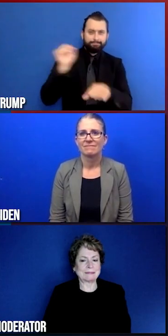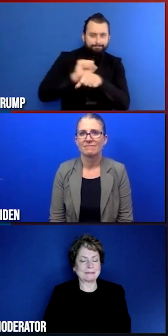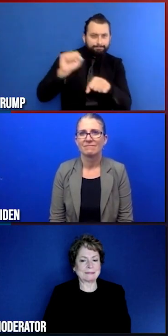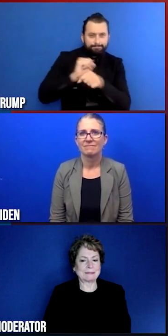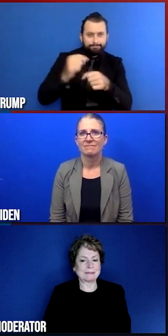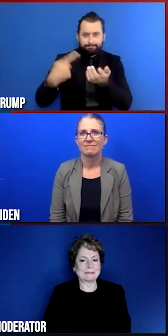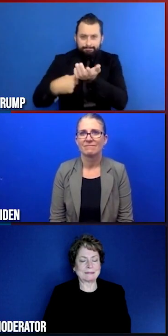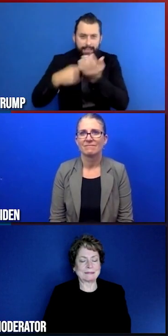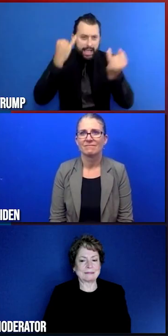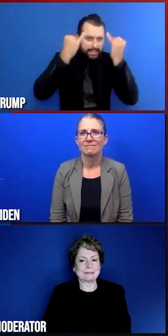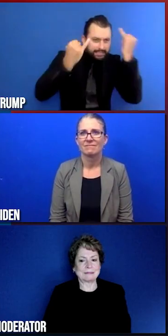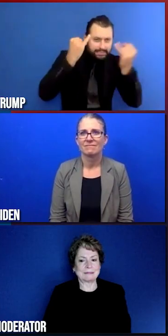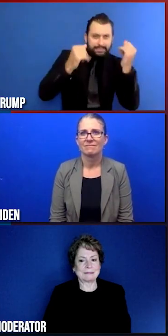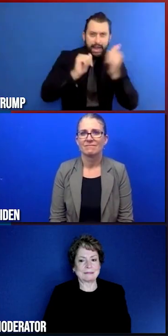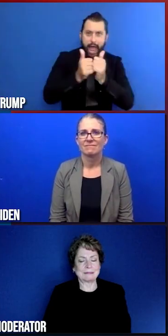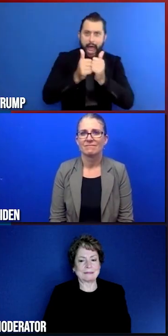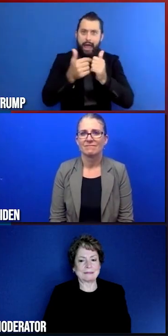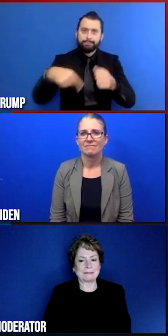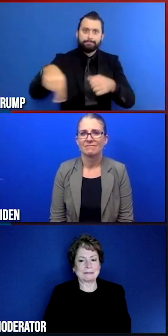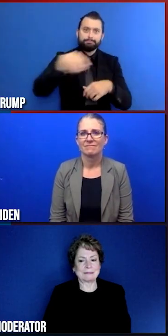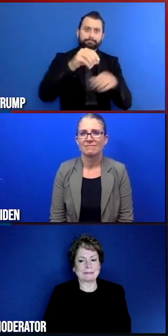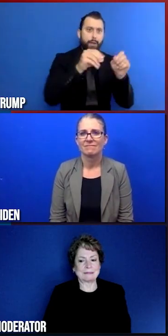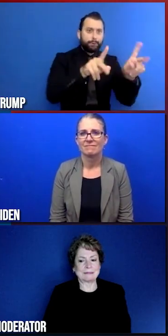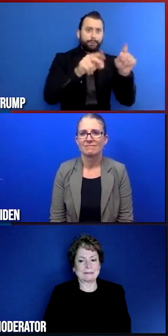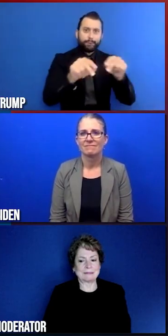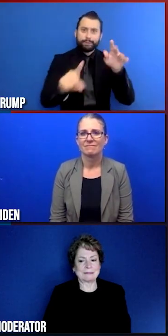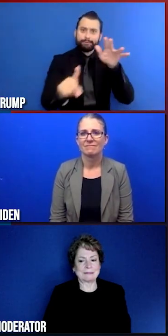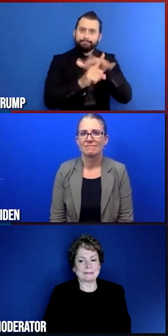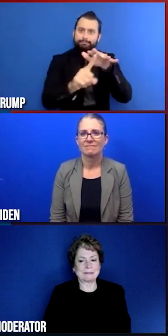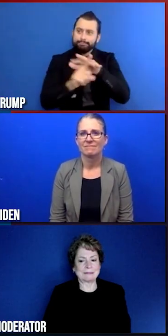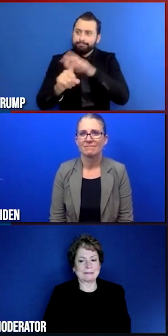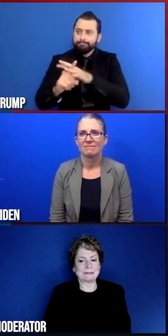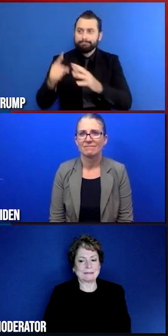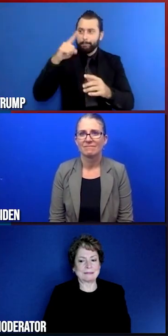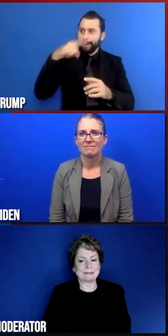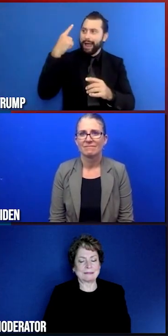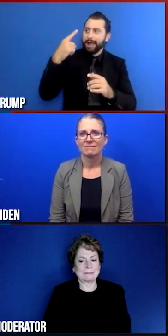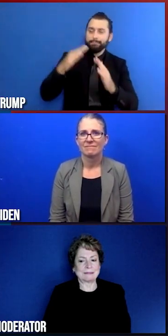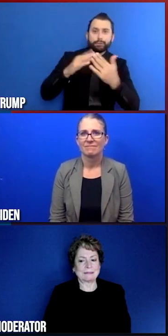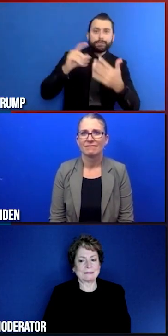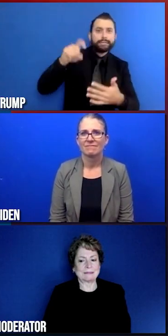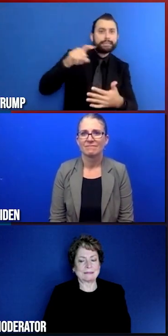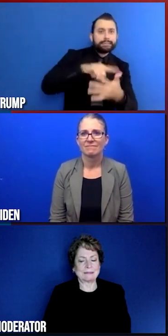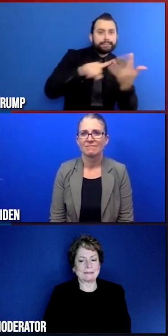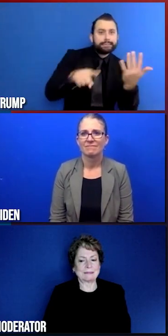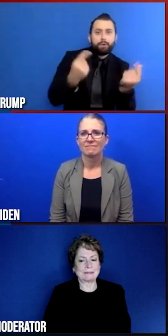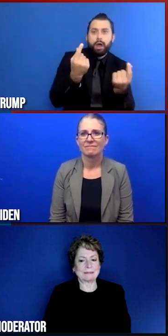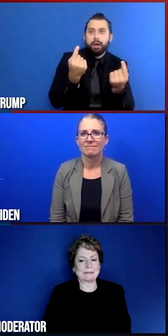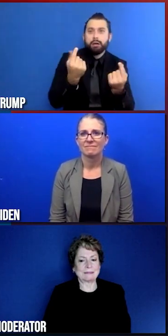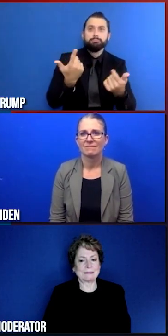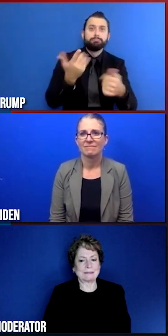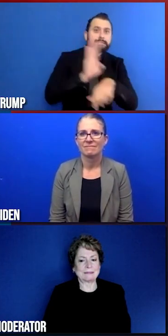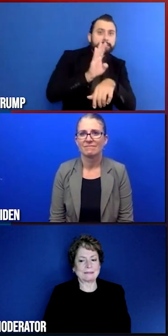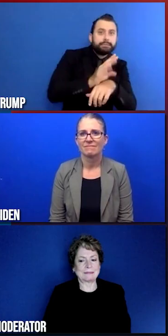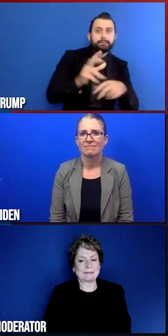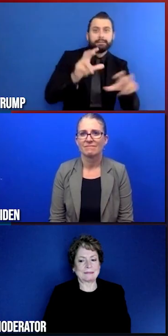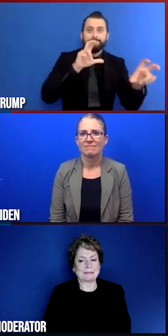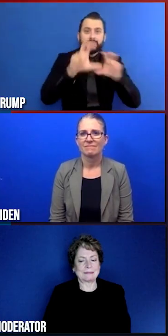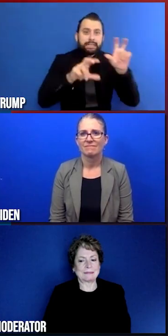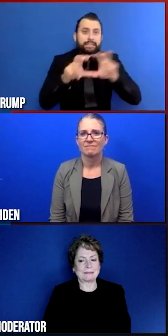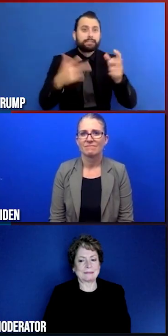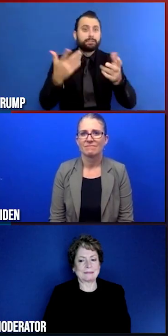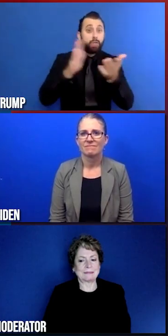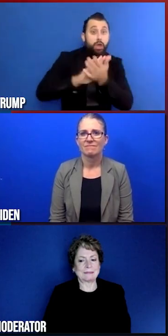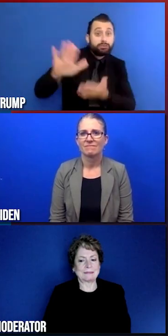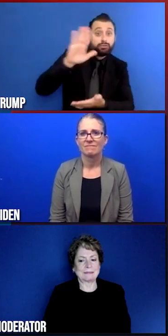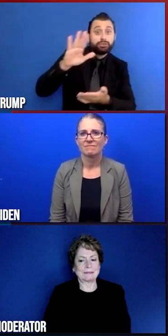then historically black colleges and universities. After 3 years of coming to the office, I love some of those guys. They were great. They